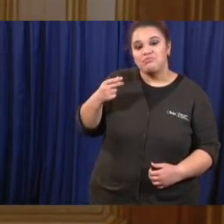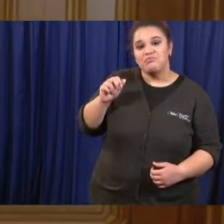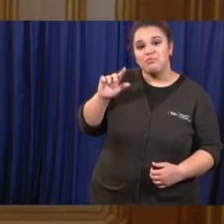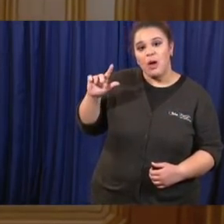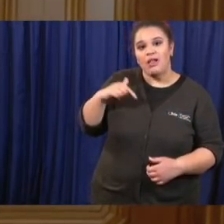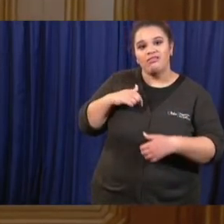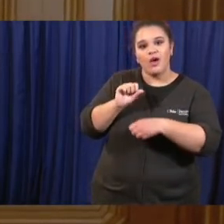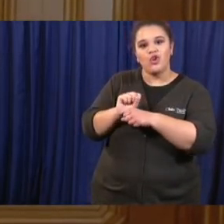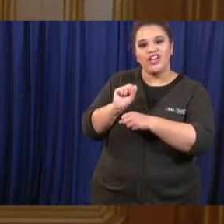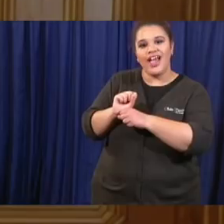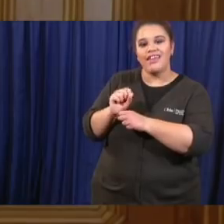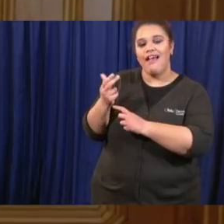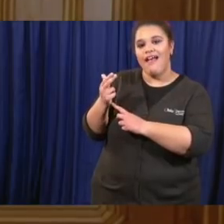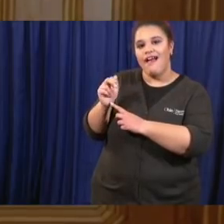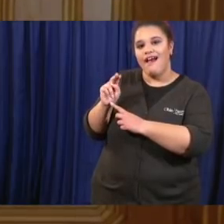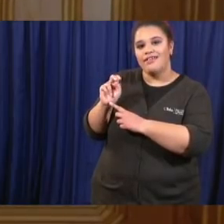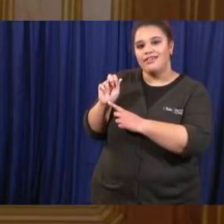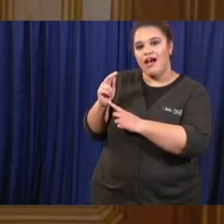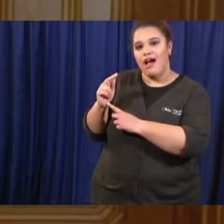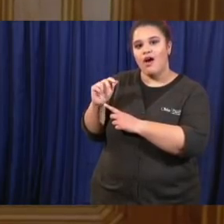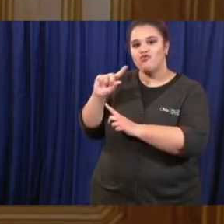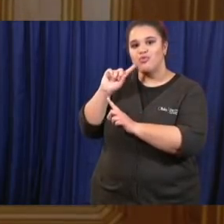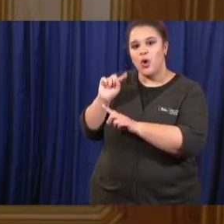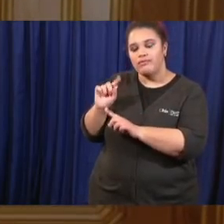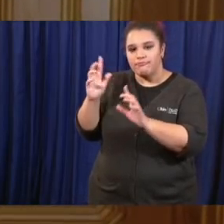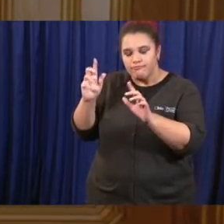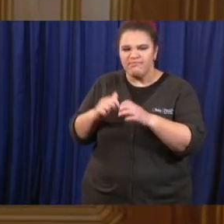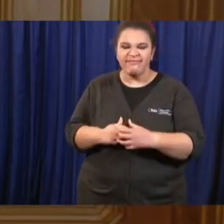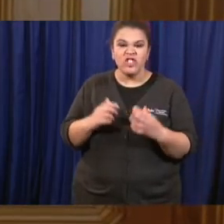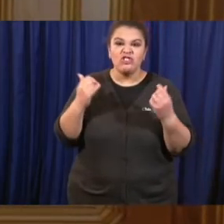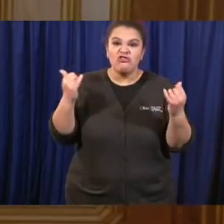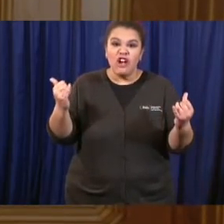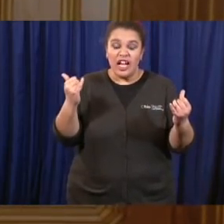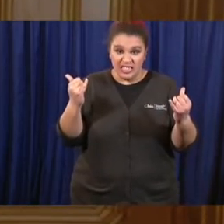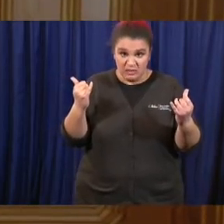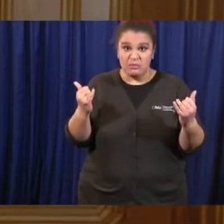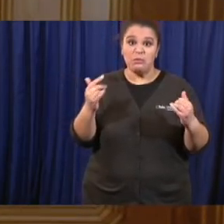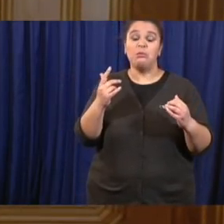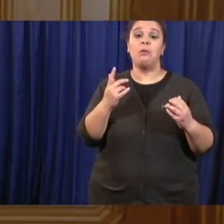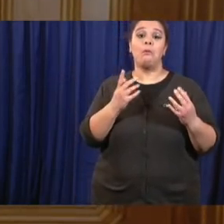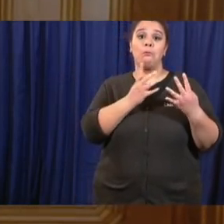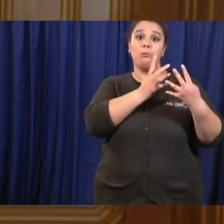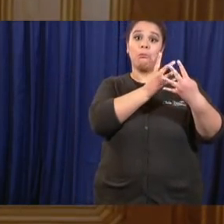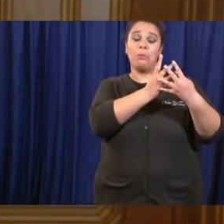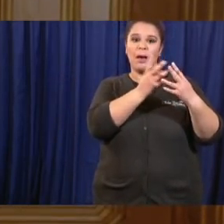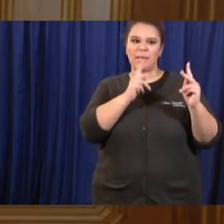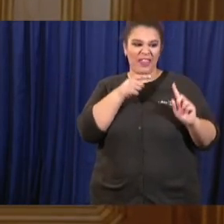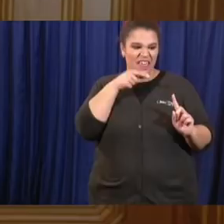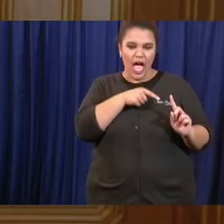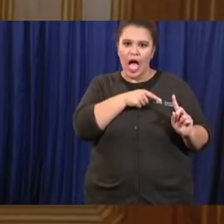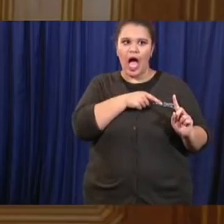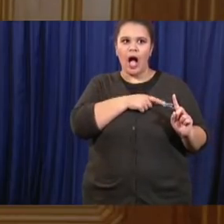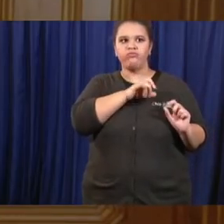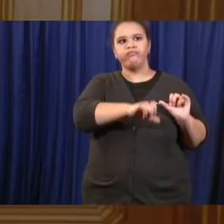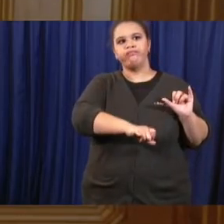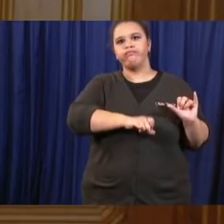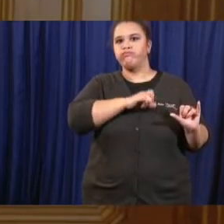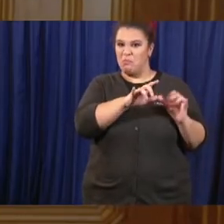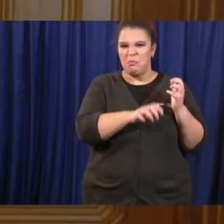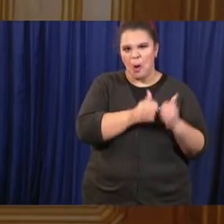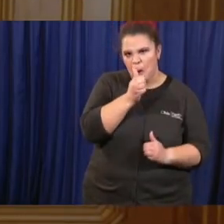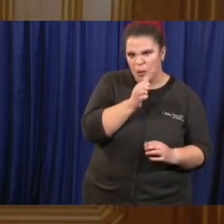Report. Clearly, most incarcerated persons are staying right where they are, at least for